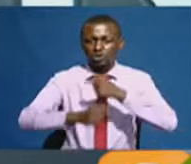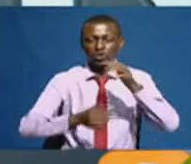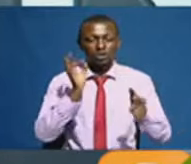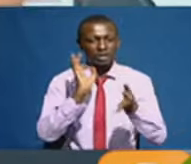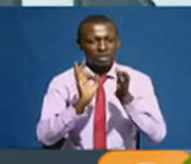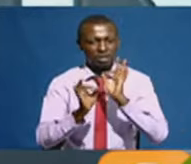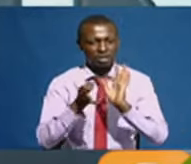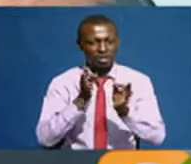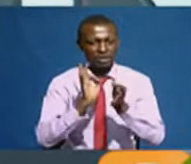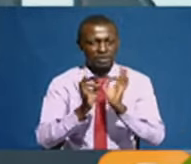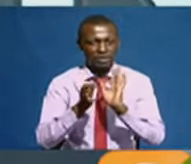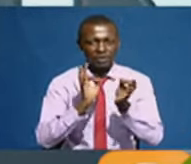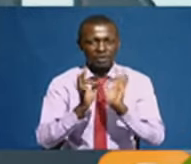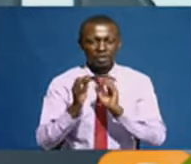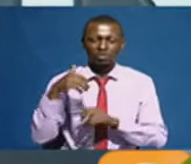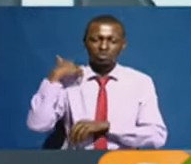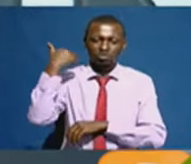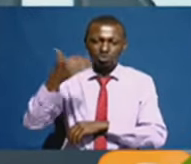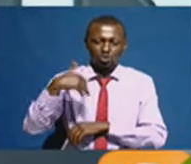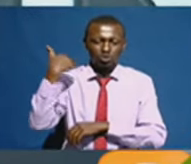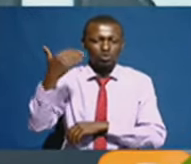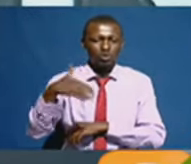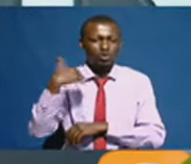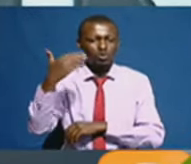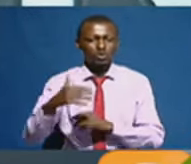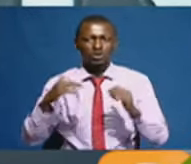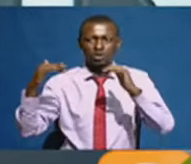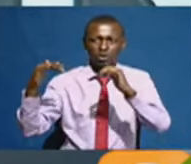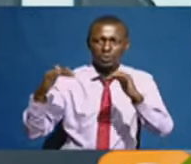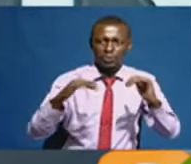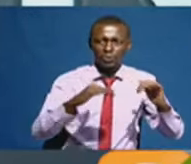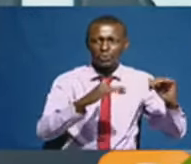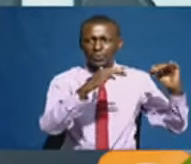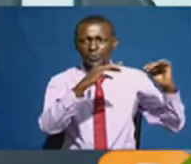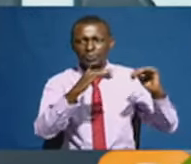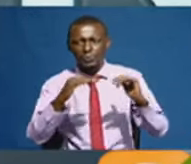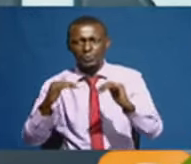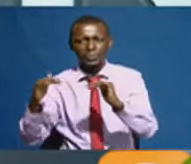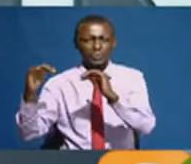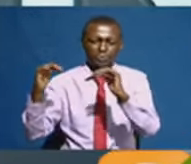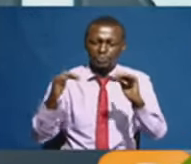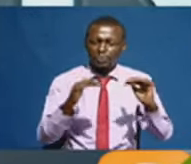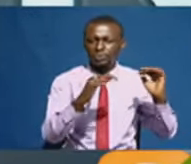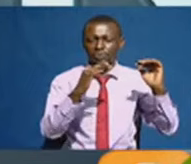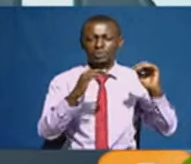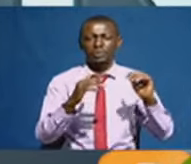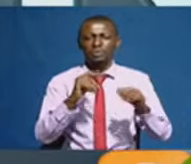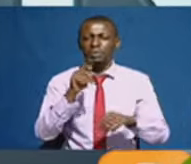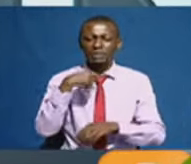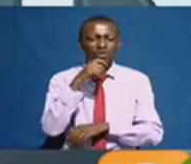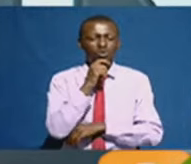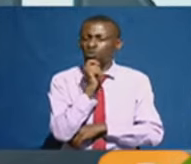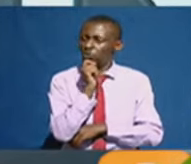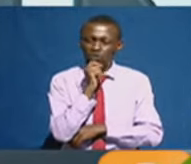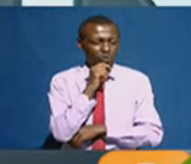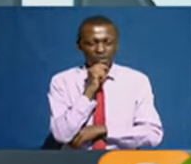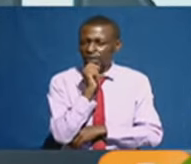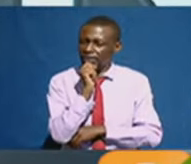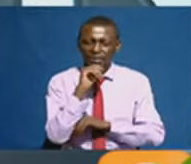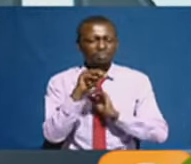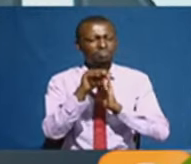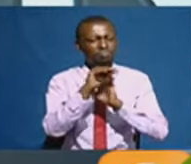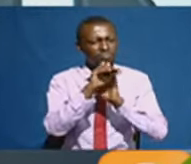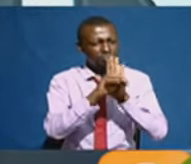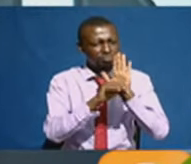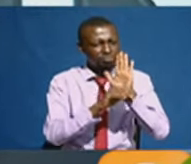keep going back and forth? So, you know, these are some of the things. And I wonder when all of these statements are made, what